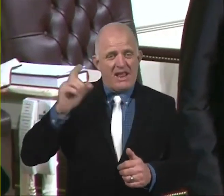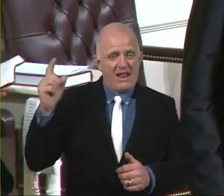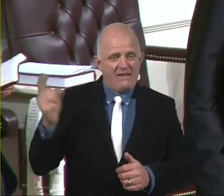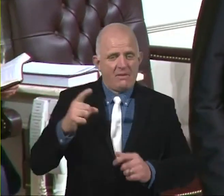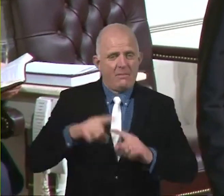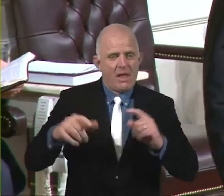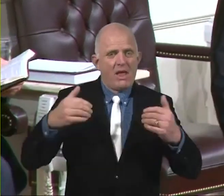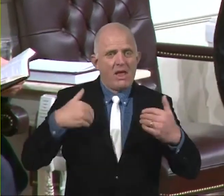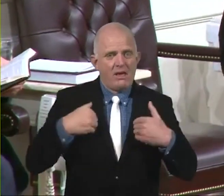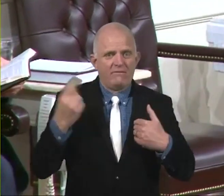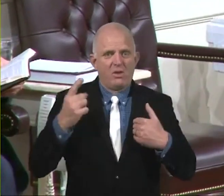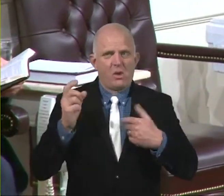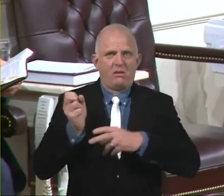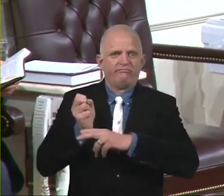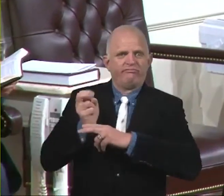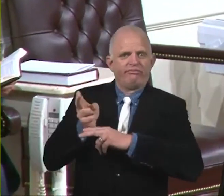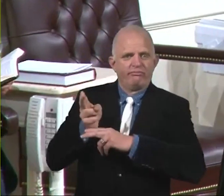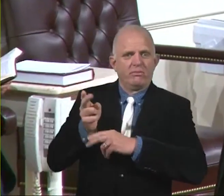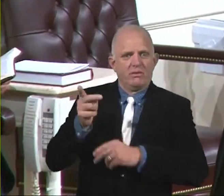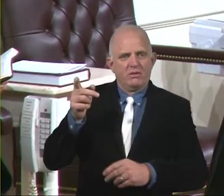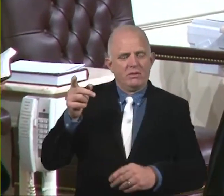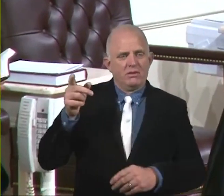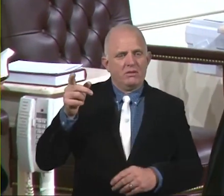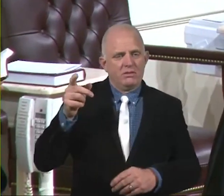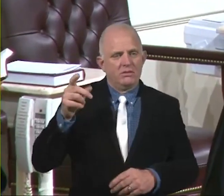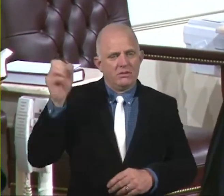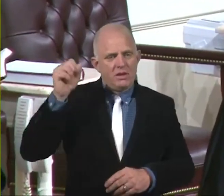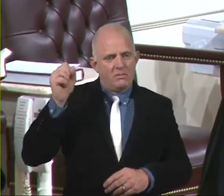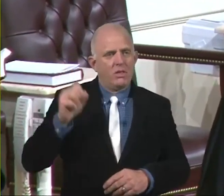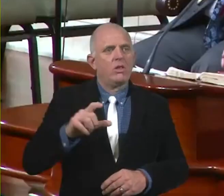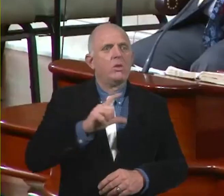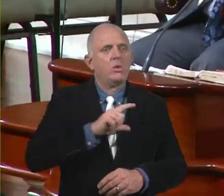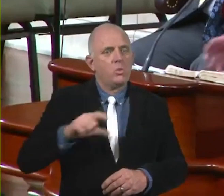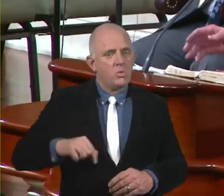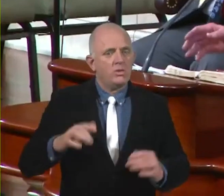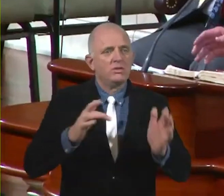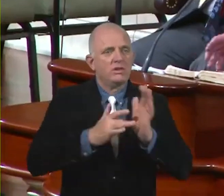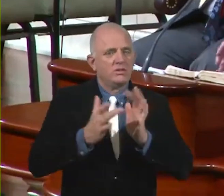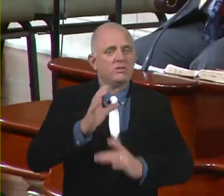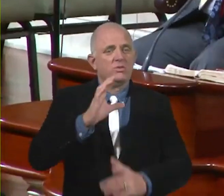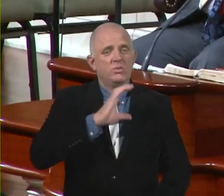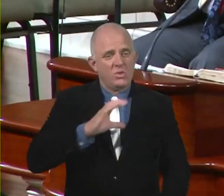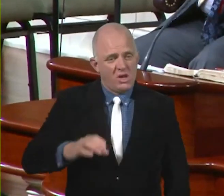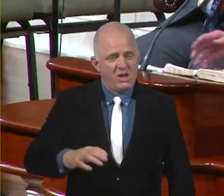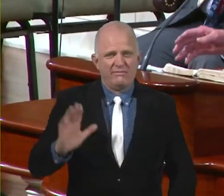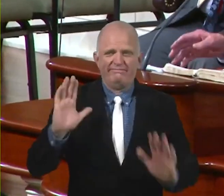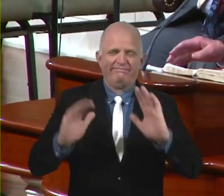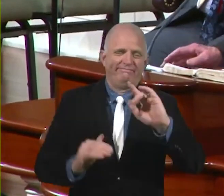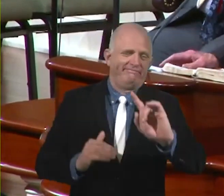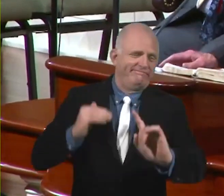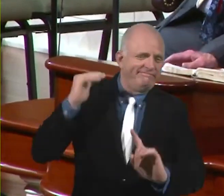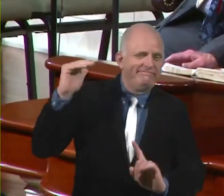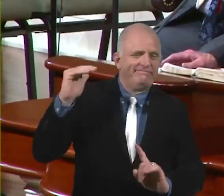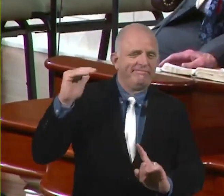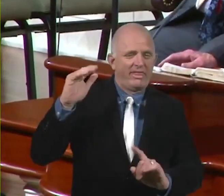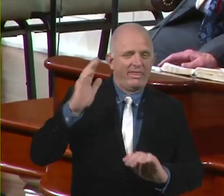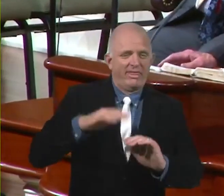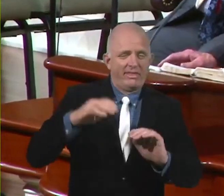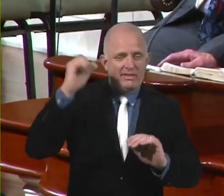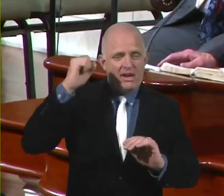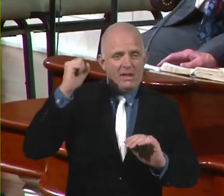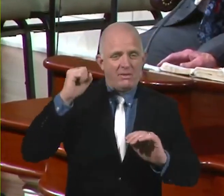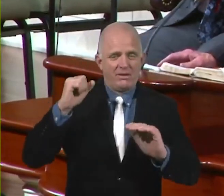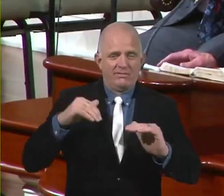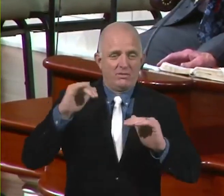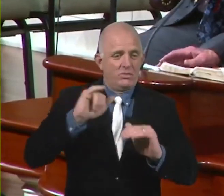living God, the Lord Jesus Christ. I'm greater than Solomon. I'm greater than Jonah. I'm greater than the temple." And